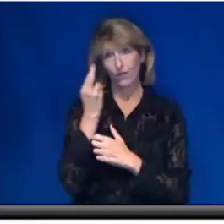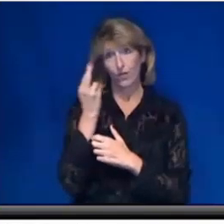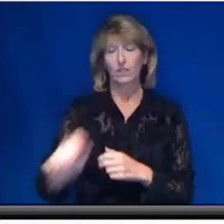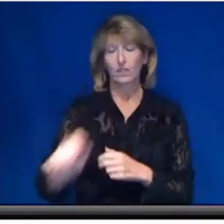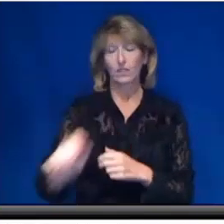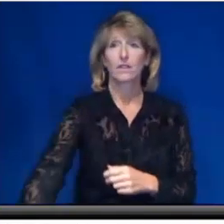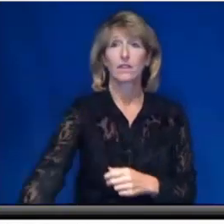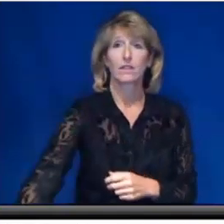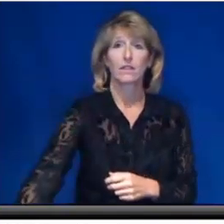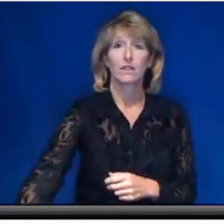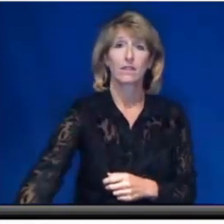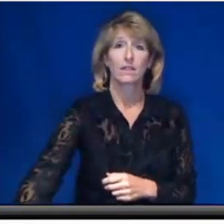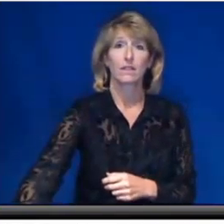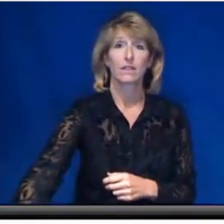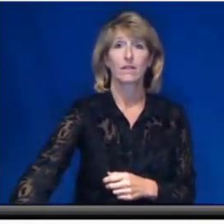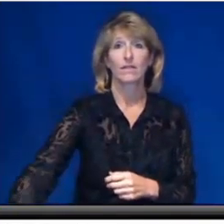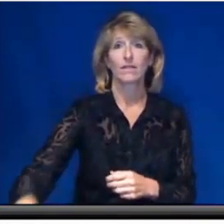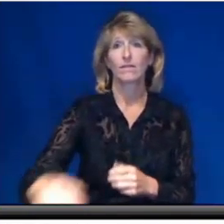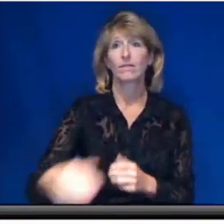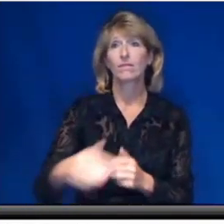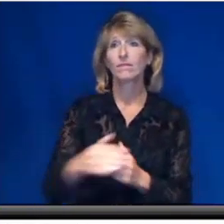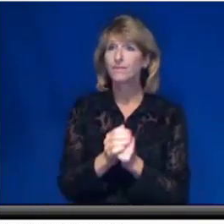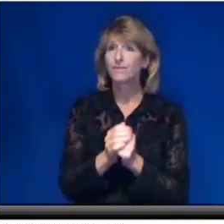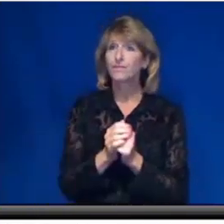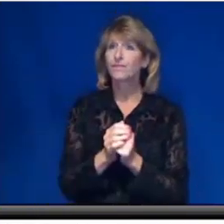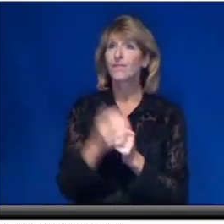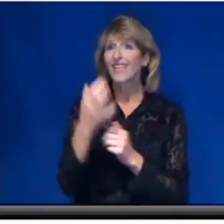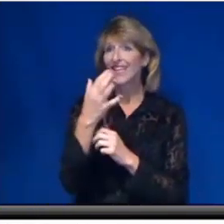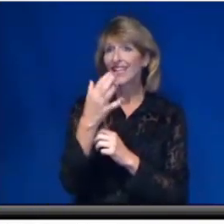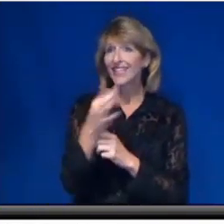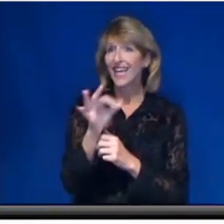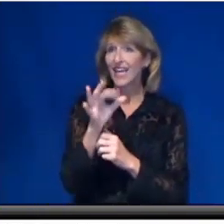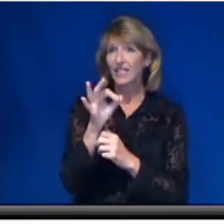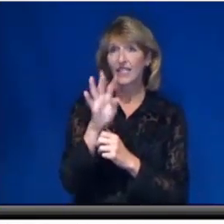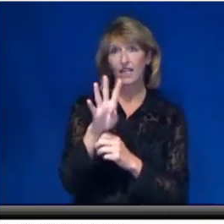of the hearing community for a variety of different reasons.